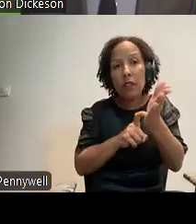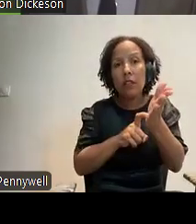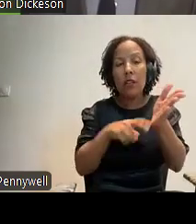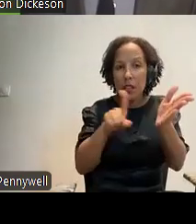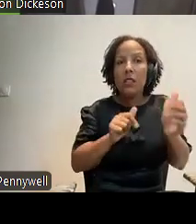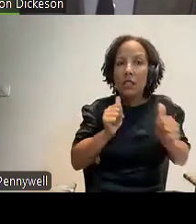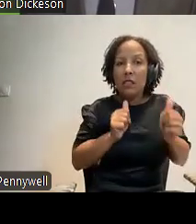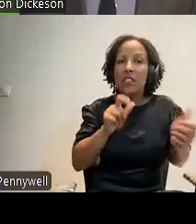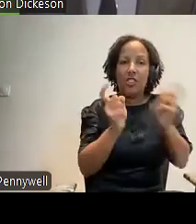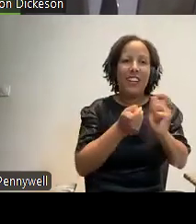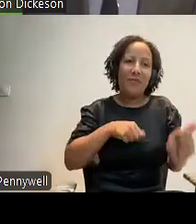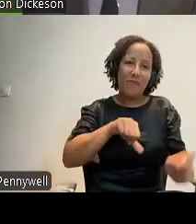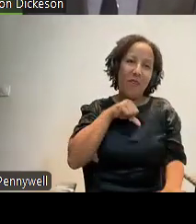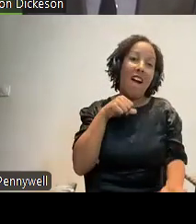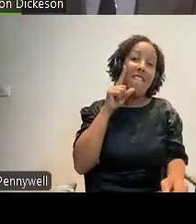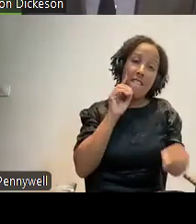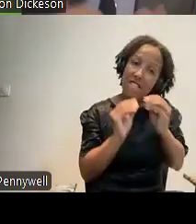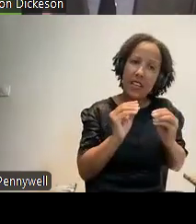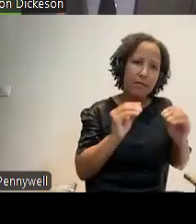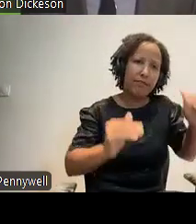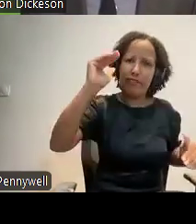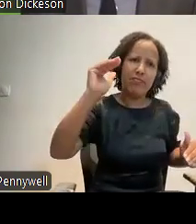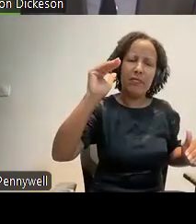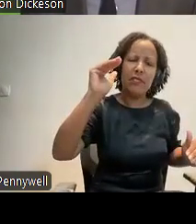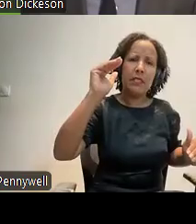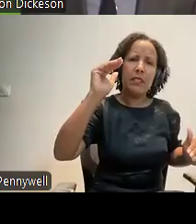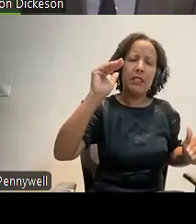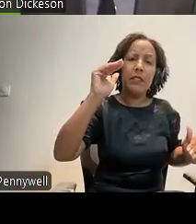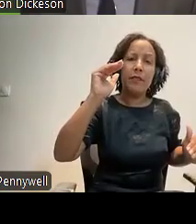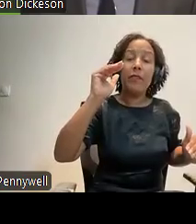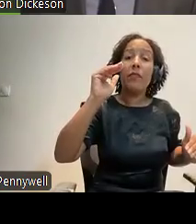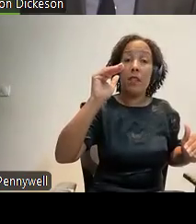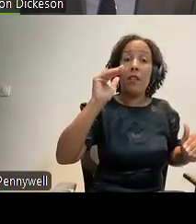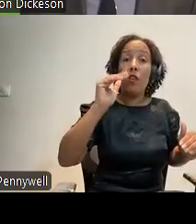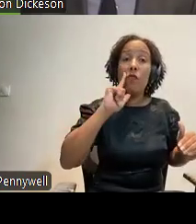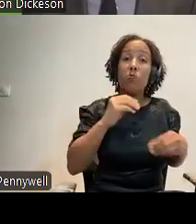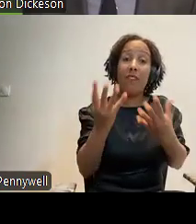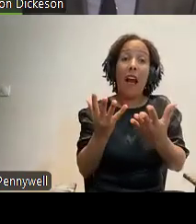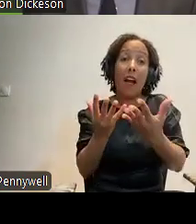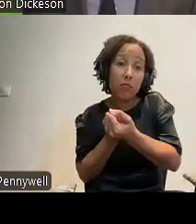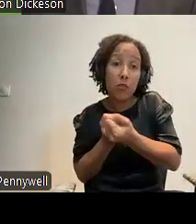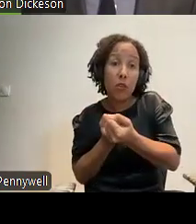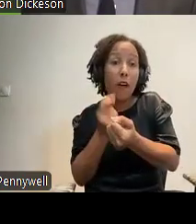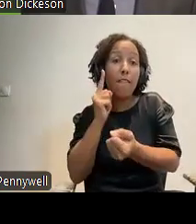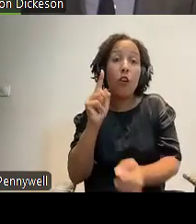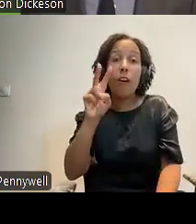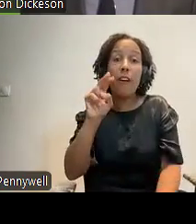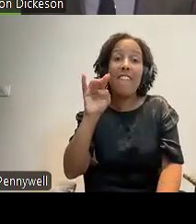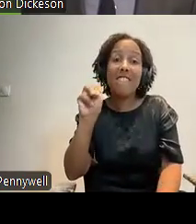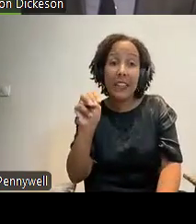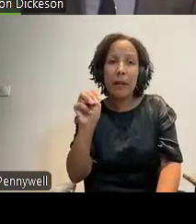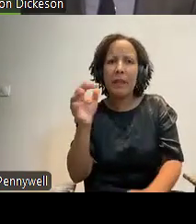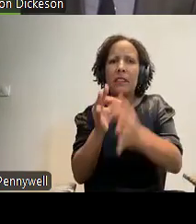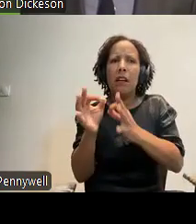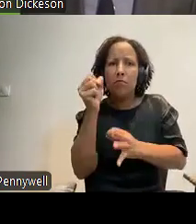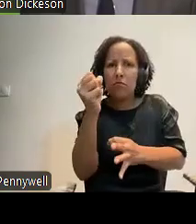of, to fix this disparity and to provide services to victims rather than criminalization, and to tighten up the